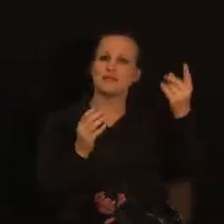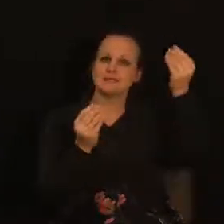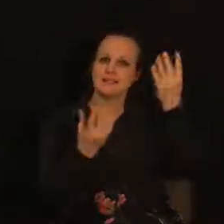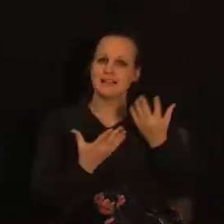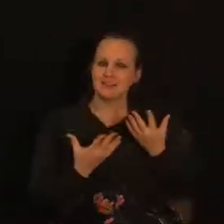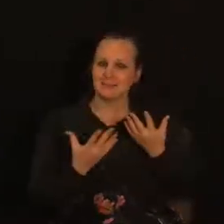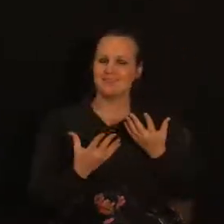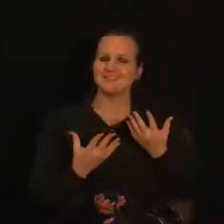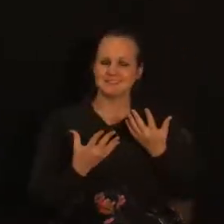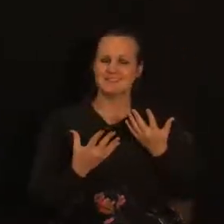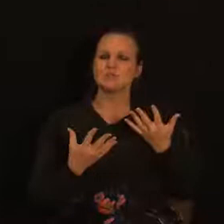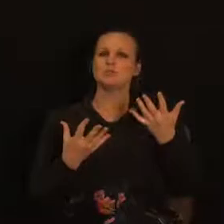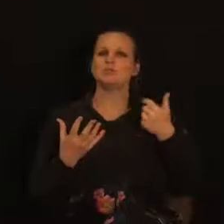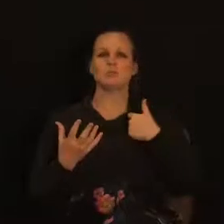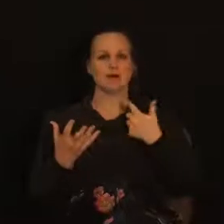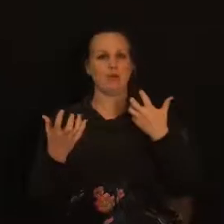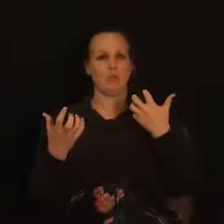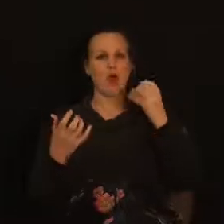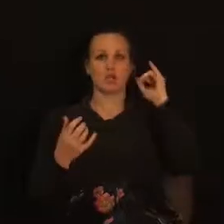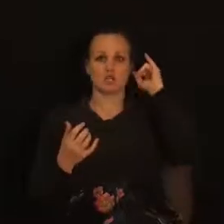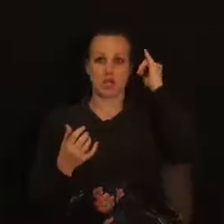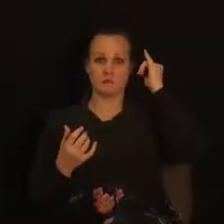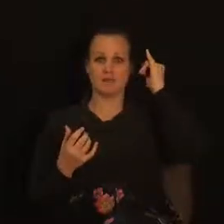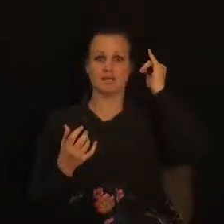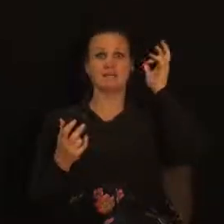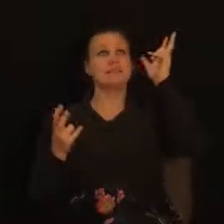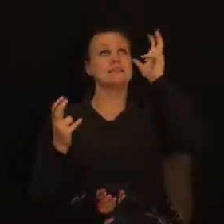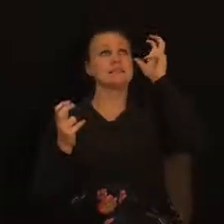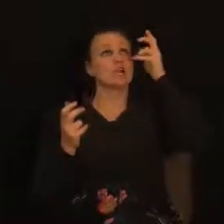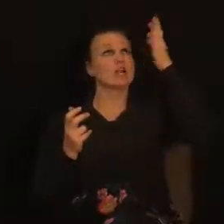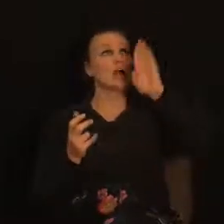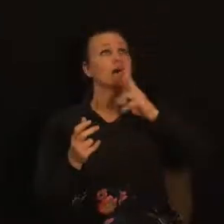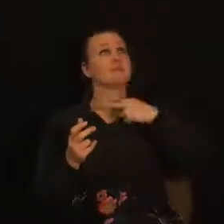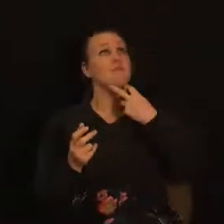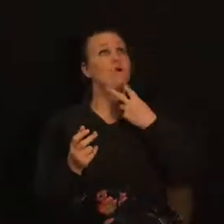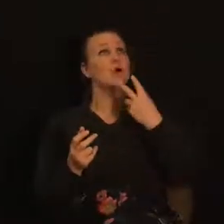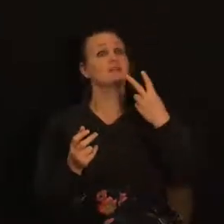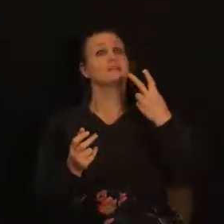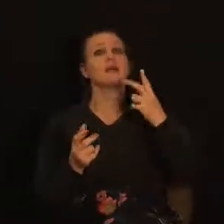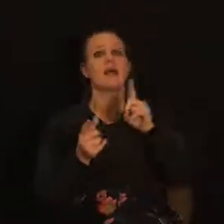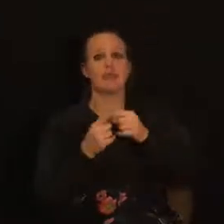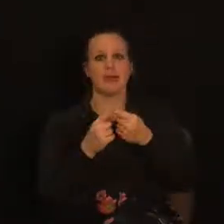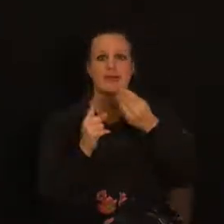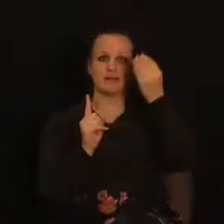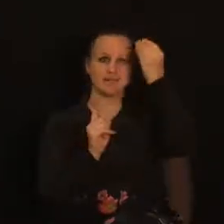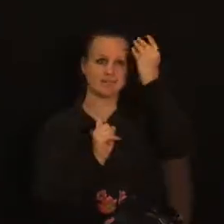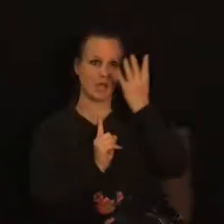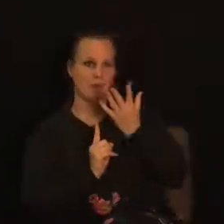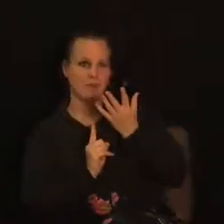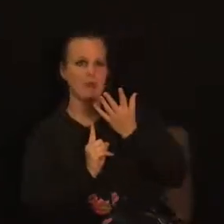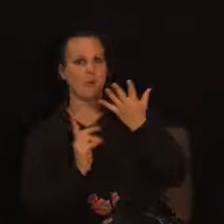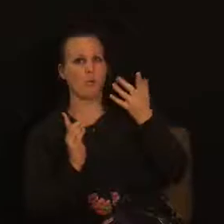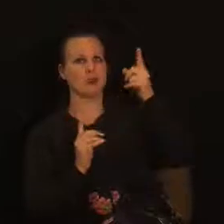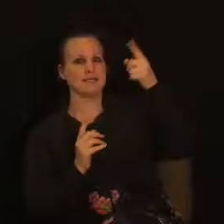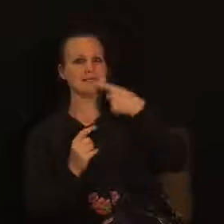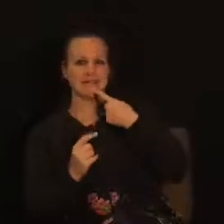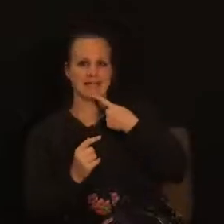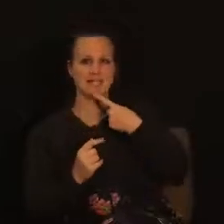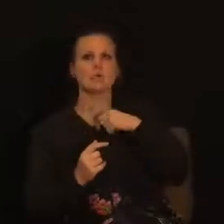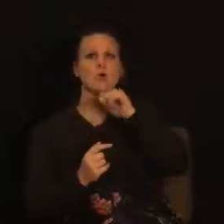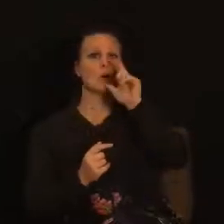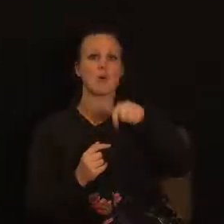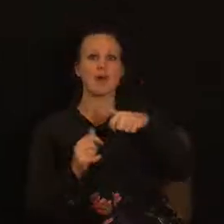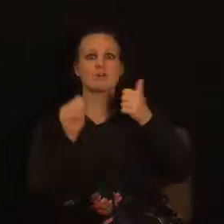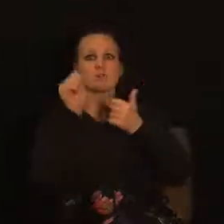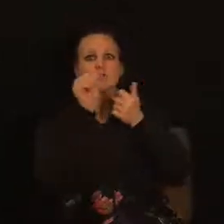Jamie to hear God's voice and then tell me what God's saying so that I don't have to actually pursue him to find out. You